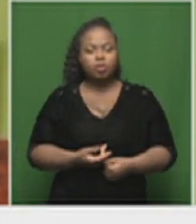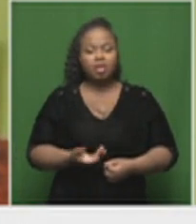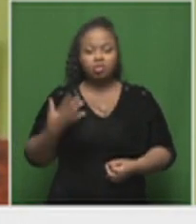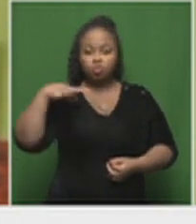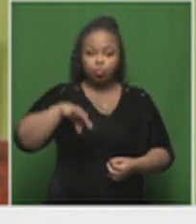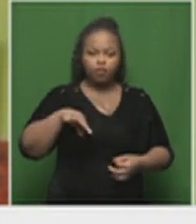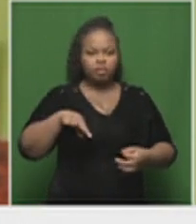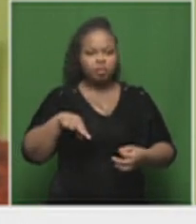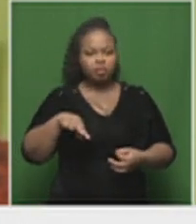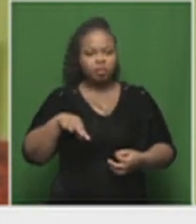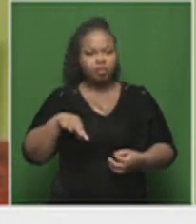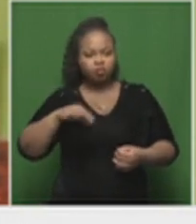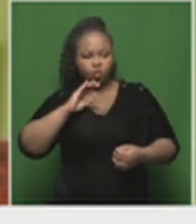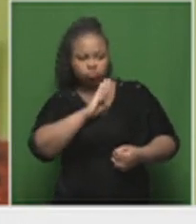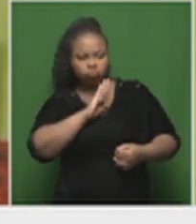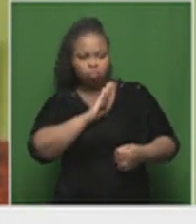profiteering doesn't